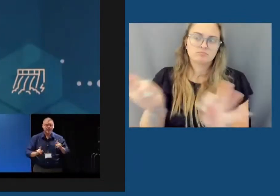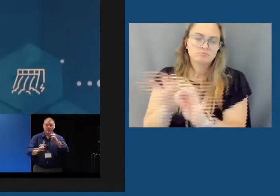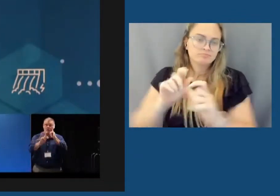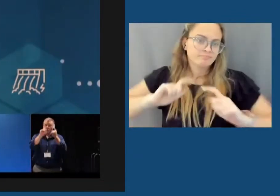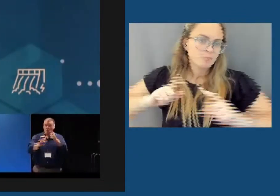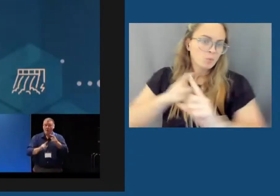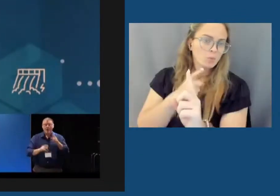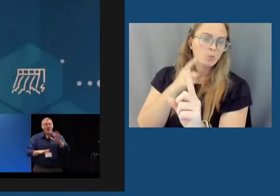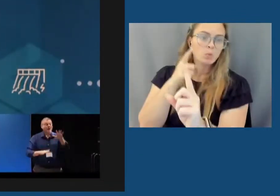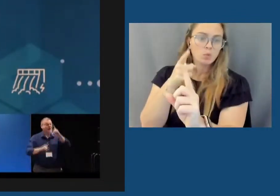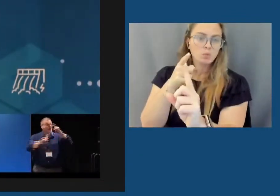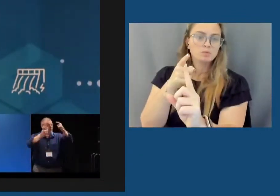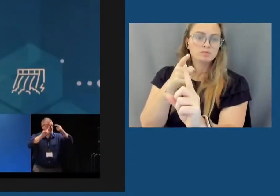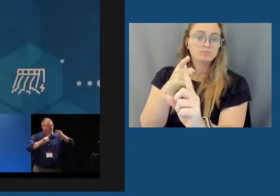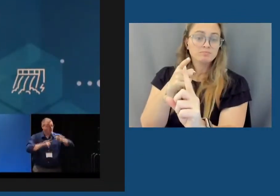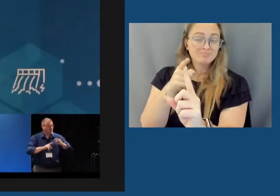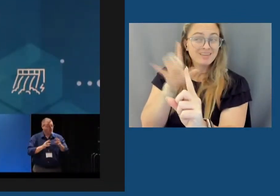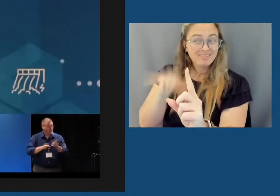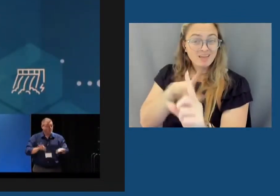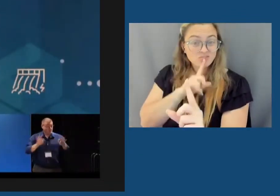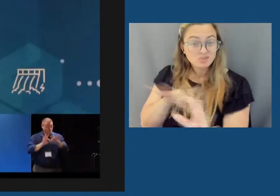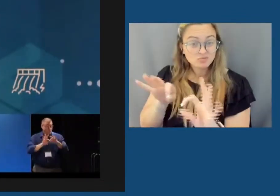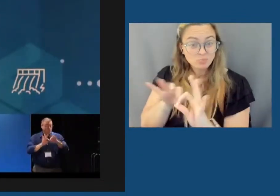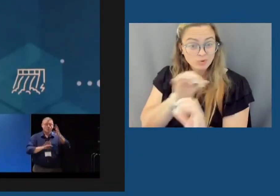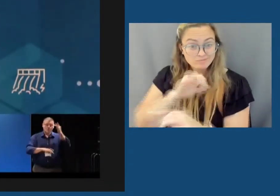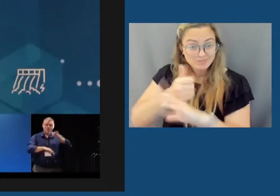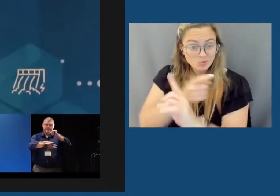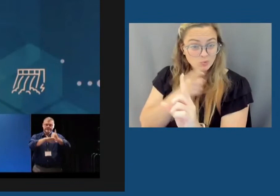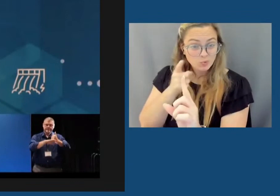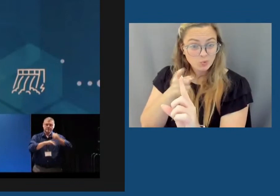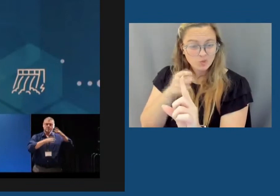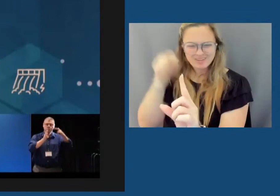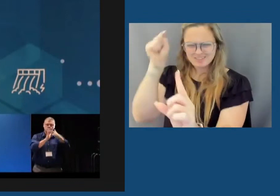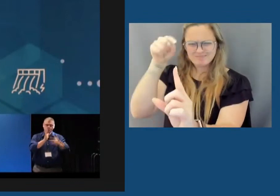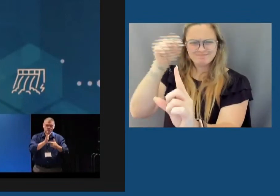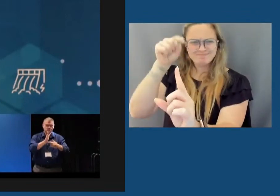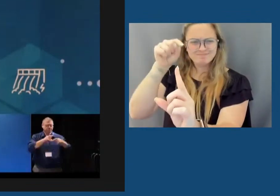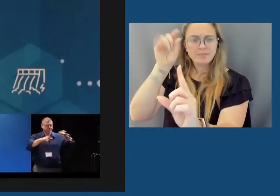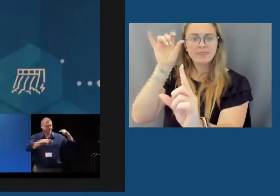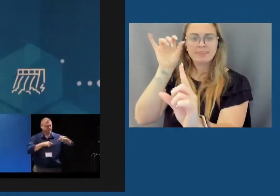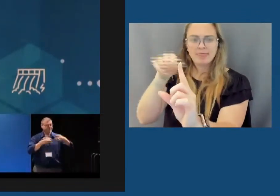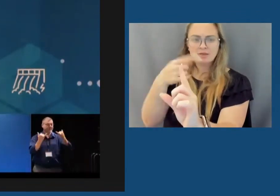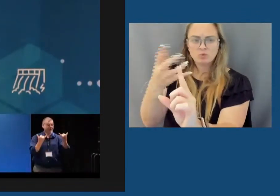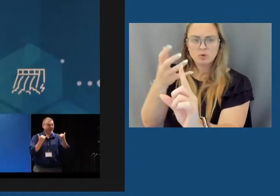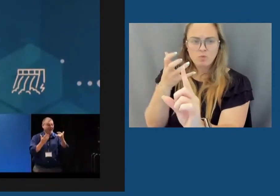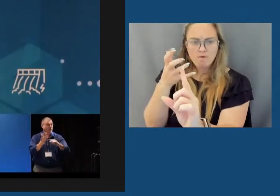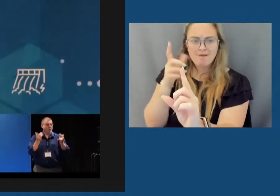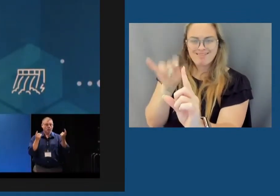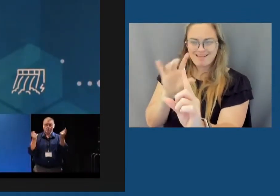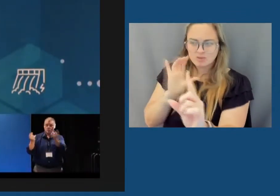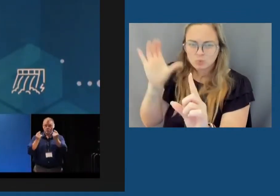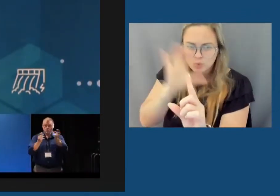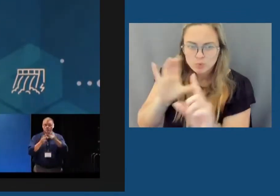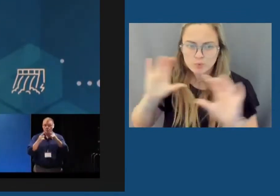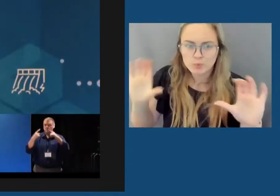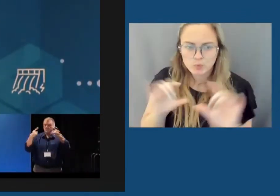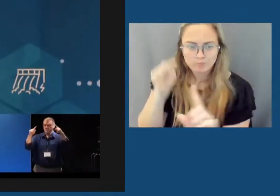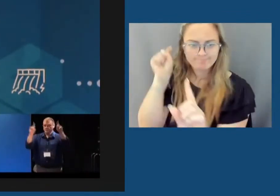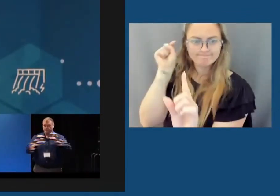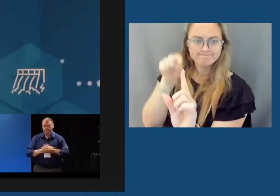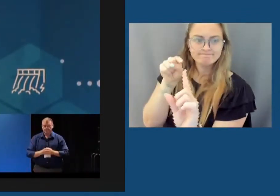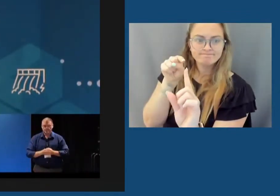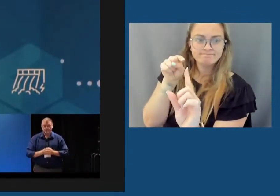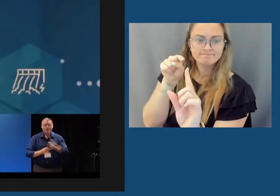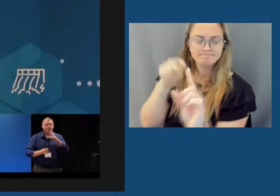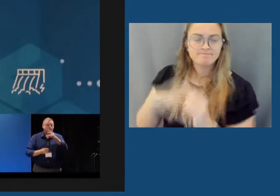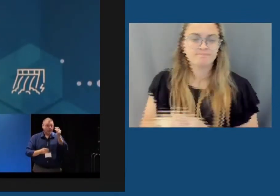setting itself is very important because it sets a marker. It says, here is the scale of what we are seeking to achieve. And I do have